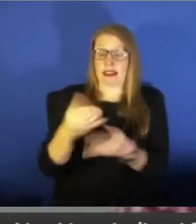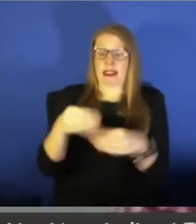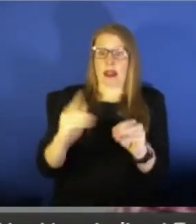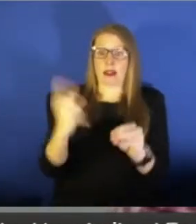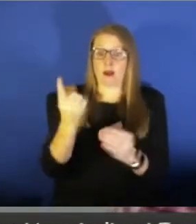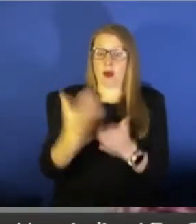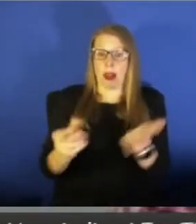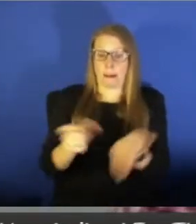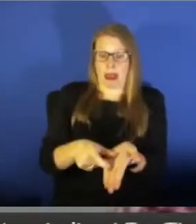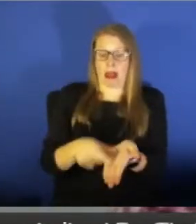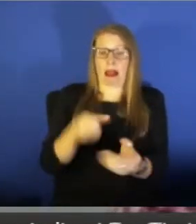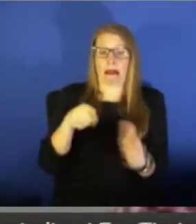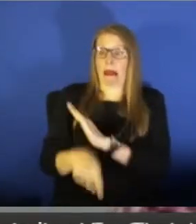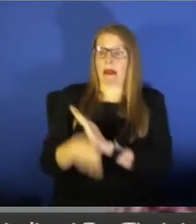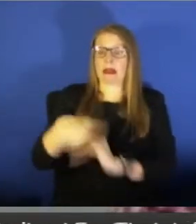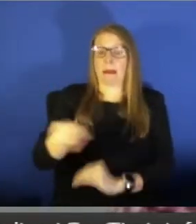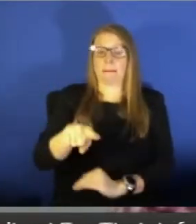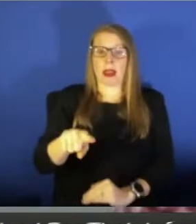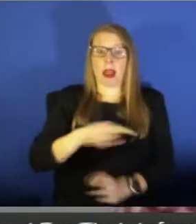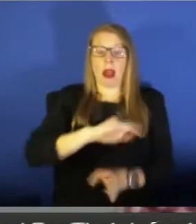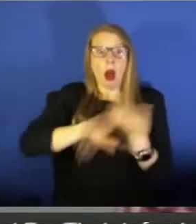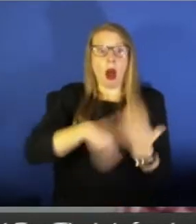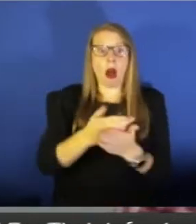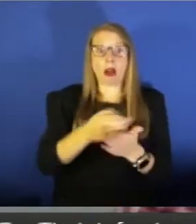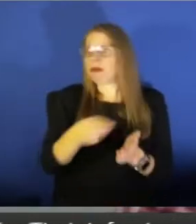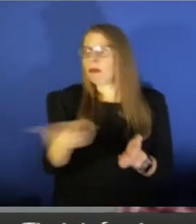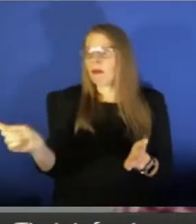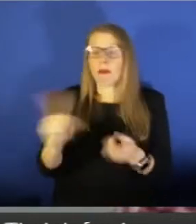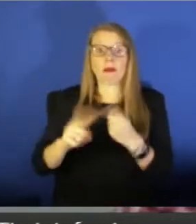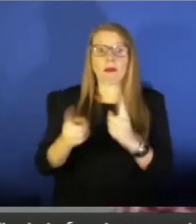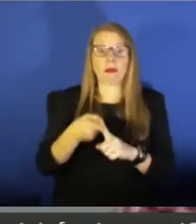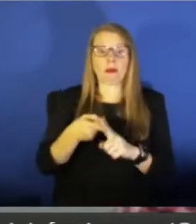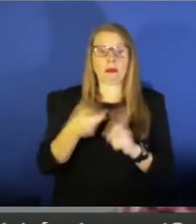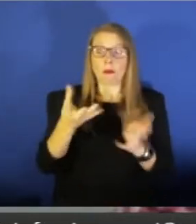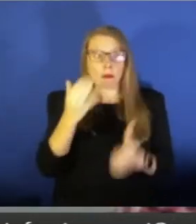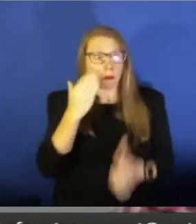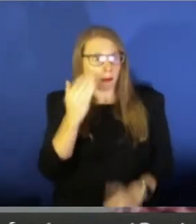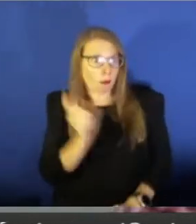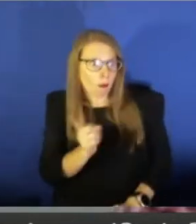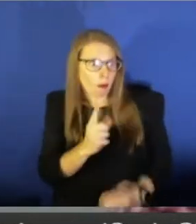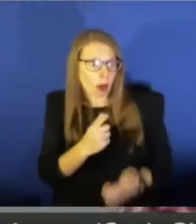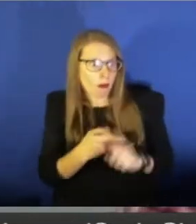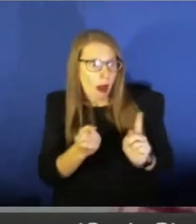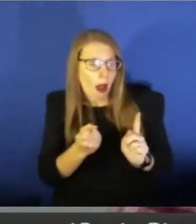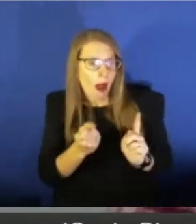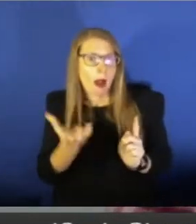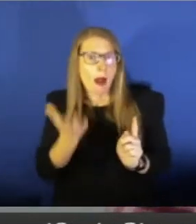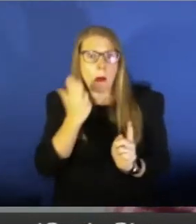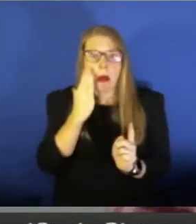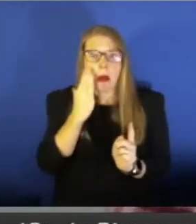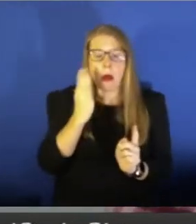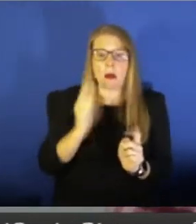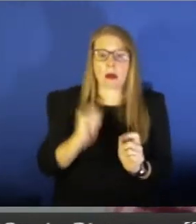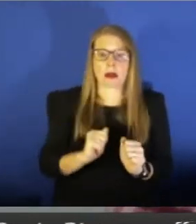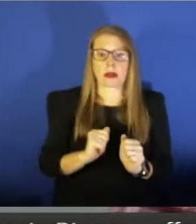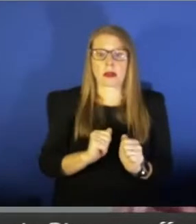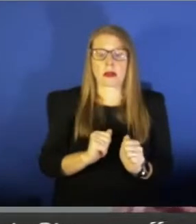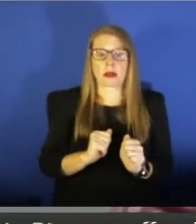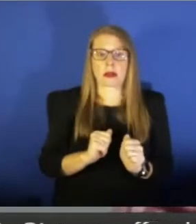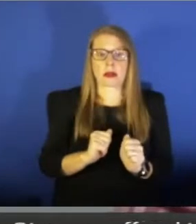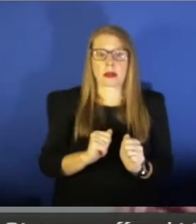them pills getting the fentanyl to lace it with? Help us track it. So my understanding, we got the police officer right here, is that